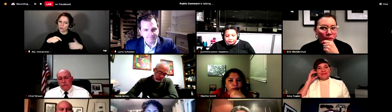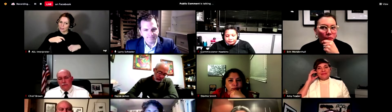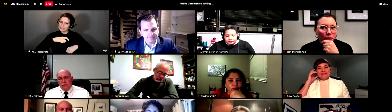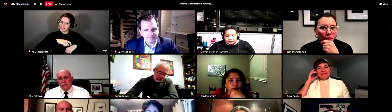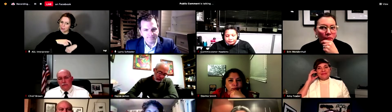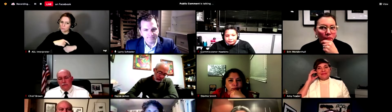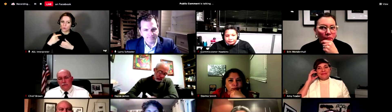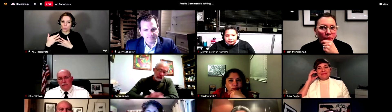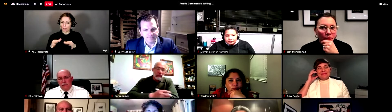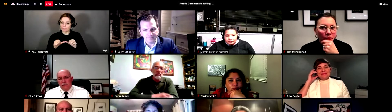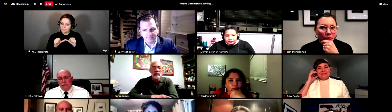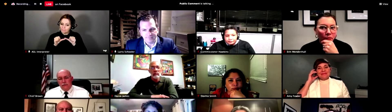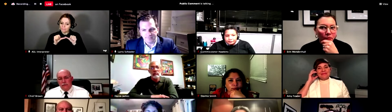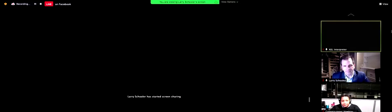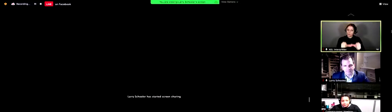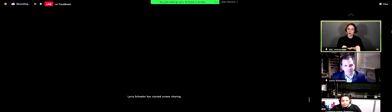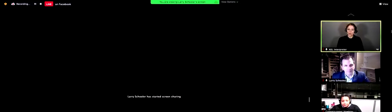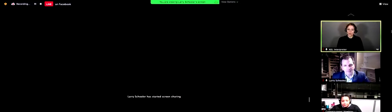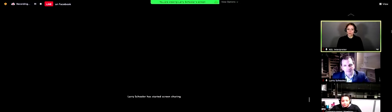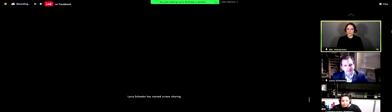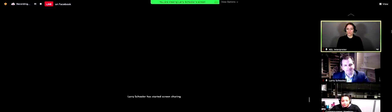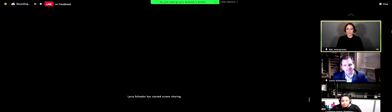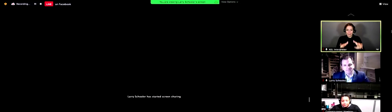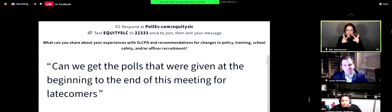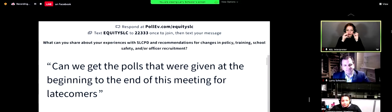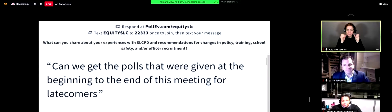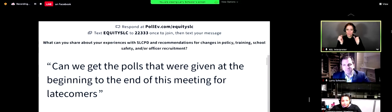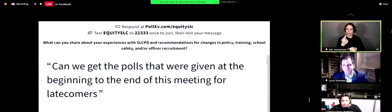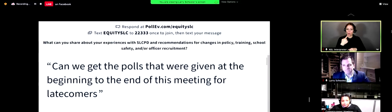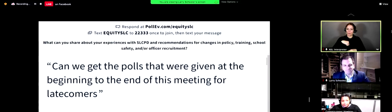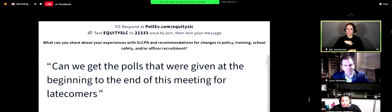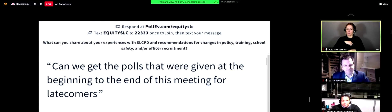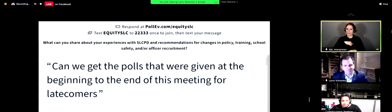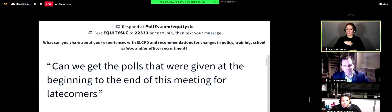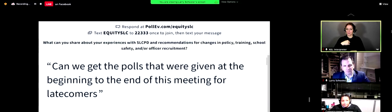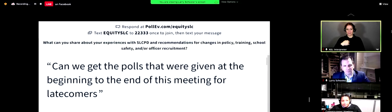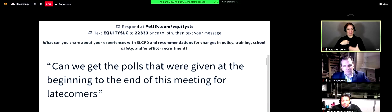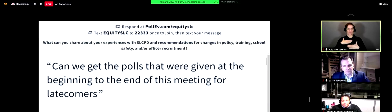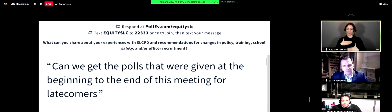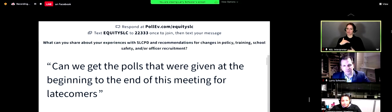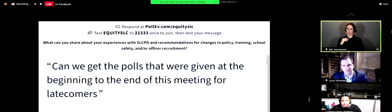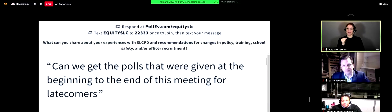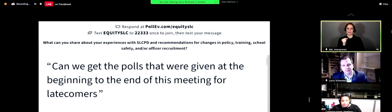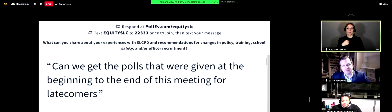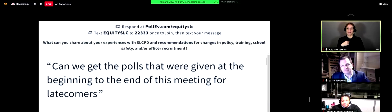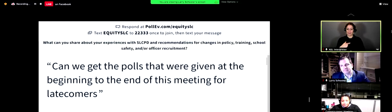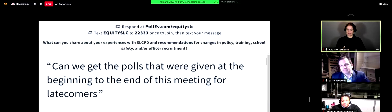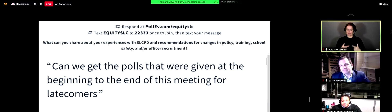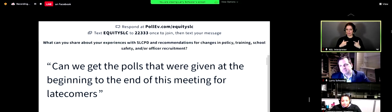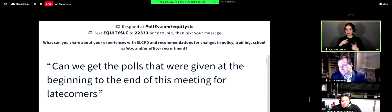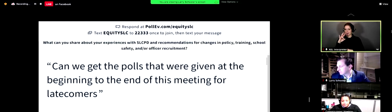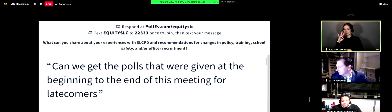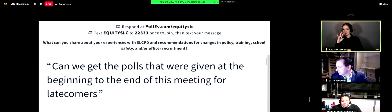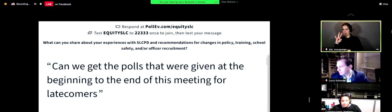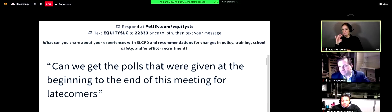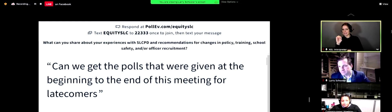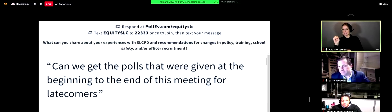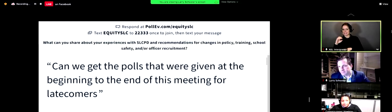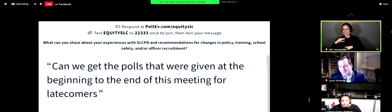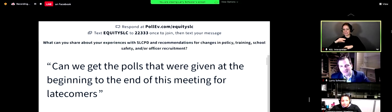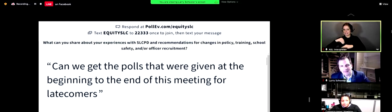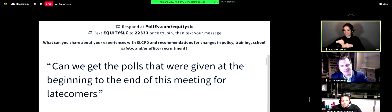listen to all of us. I really do appreciate it. I live in Salt Lake on 7th East. I also work in Salt